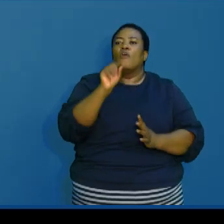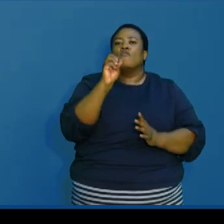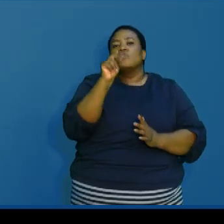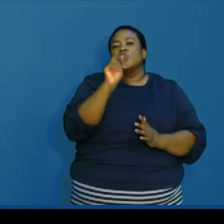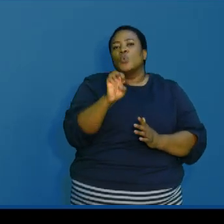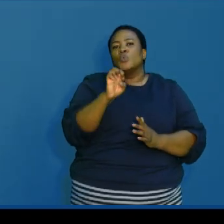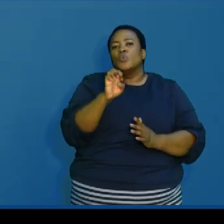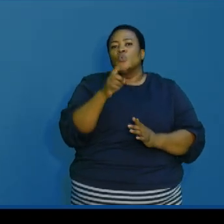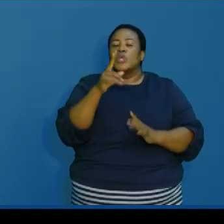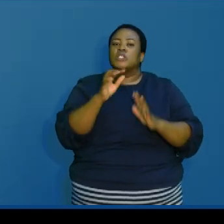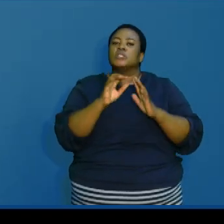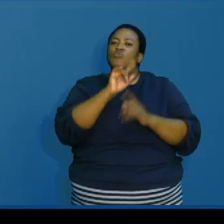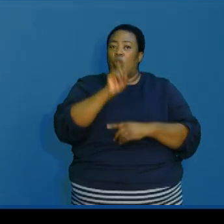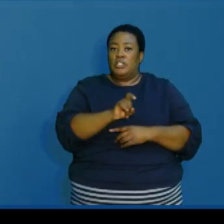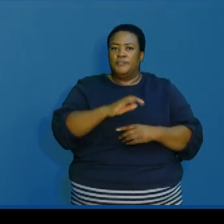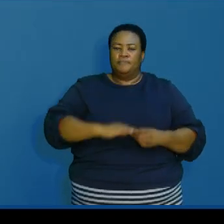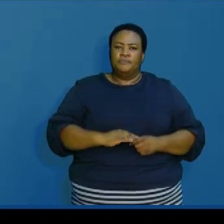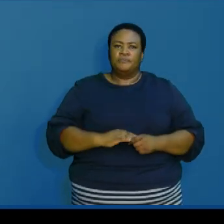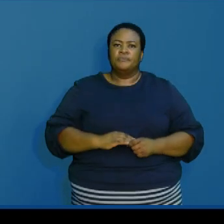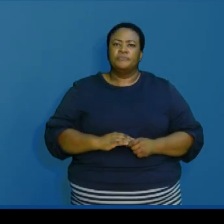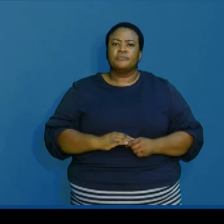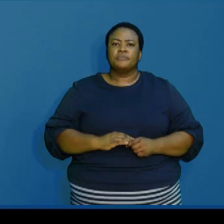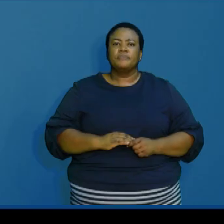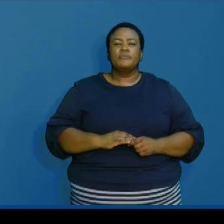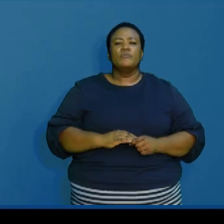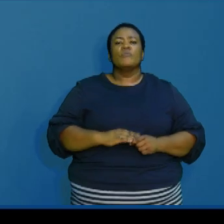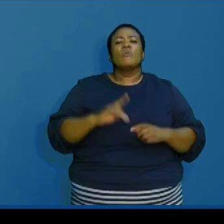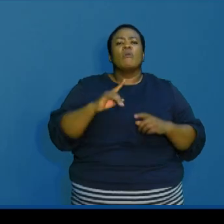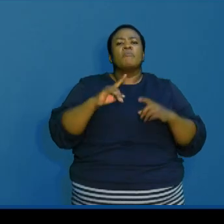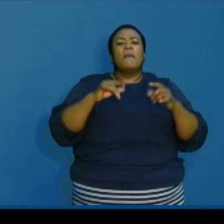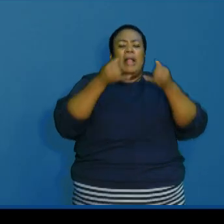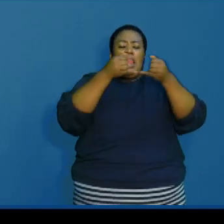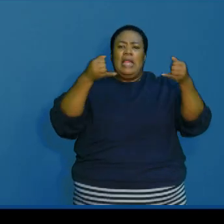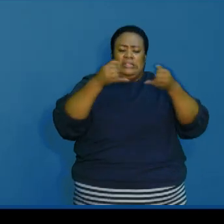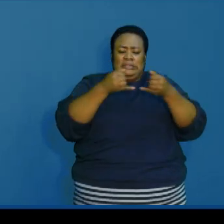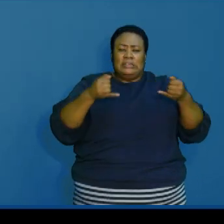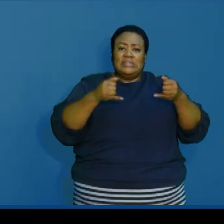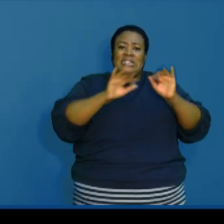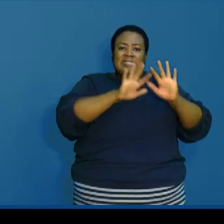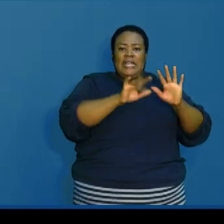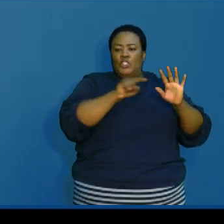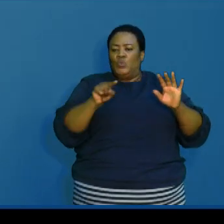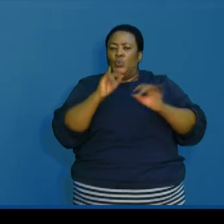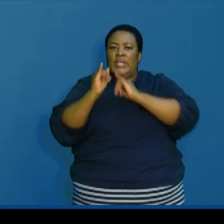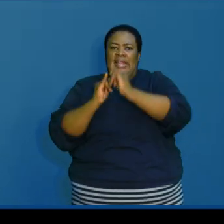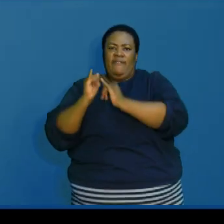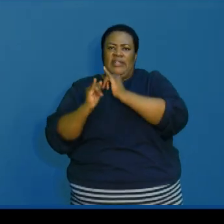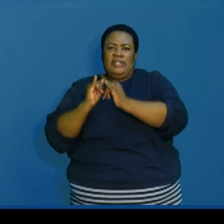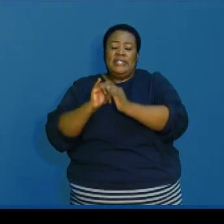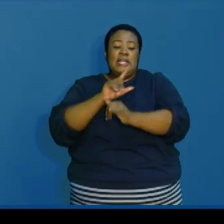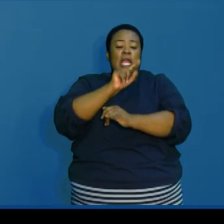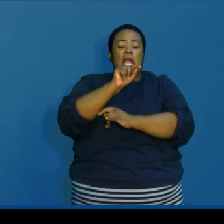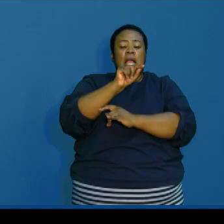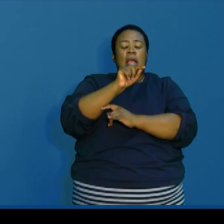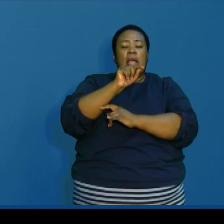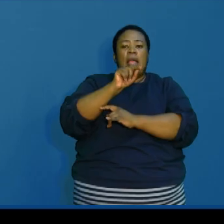question. Refer to lines 10 to 11. What tone would Tammy use